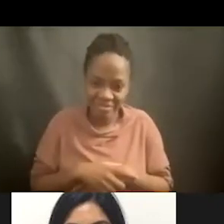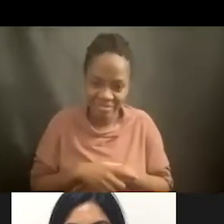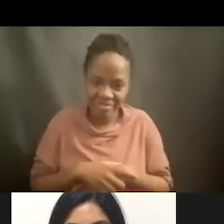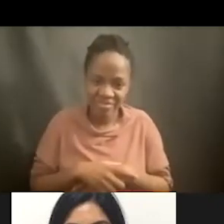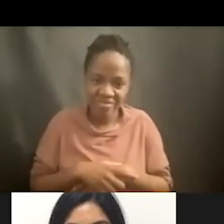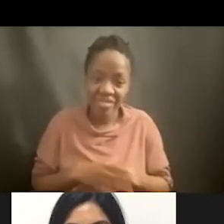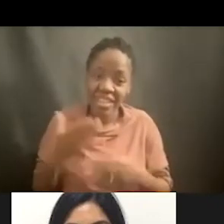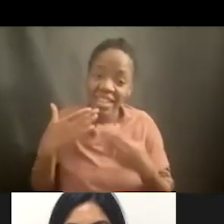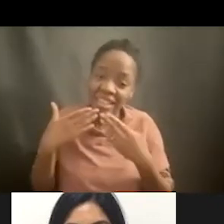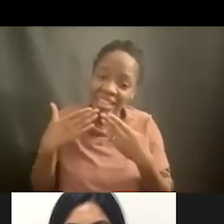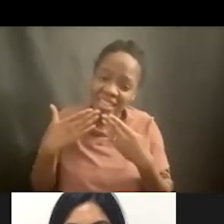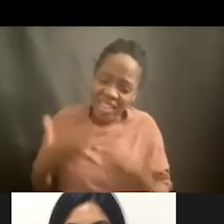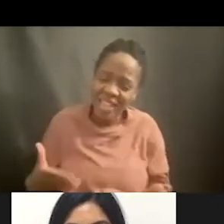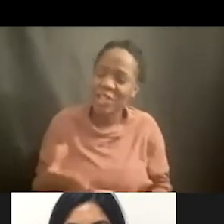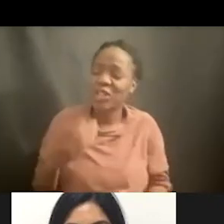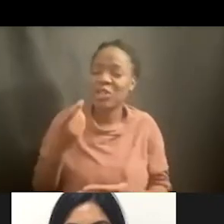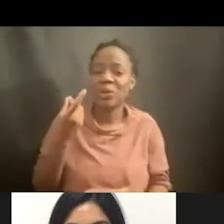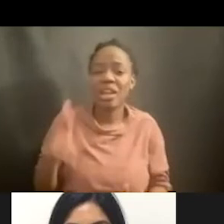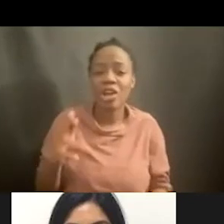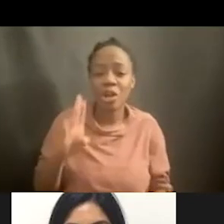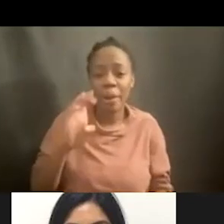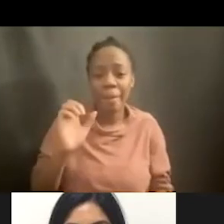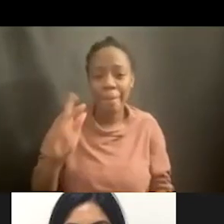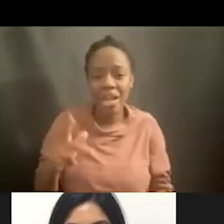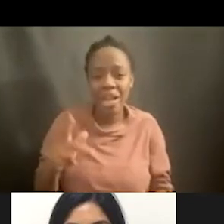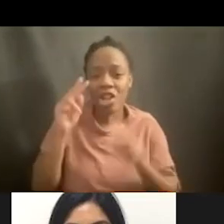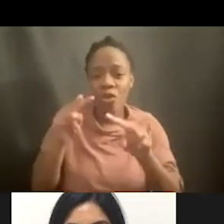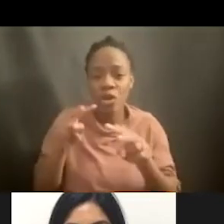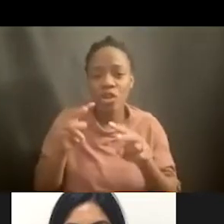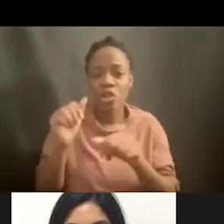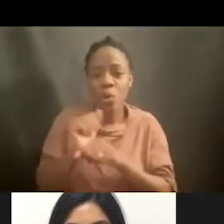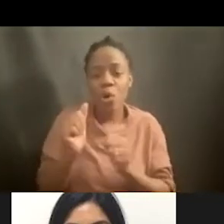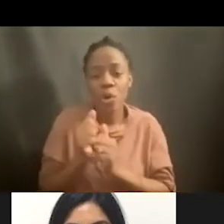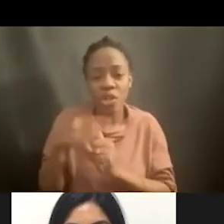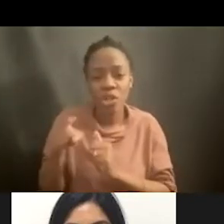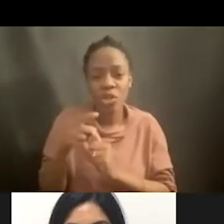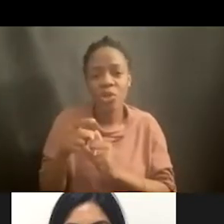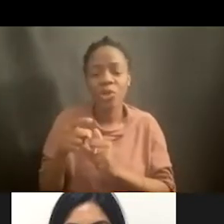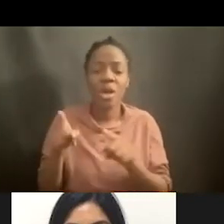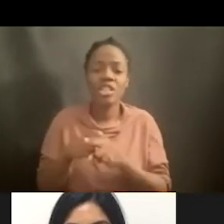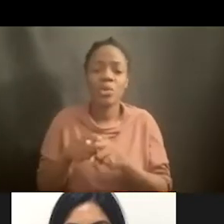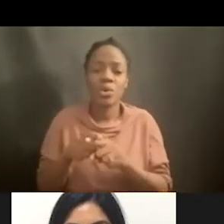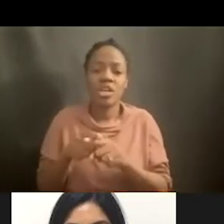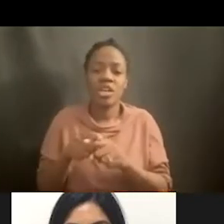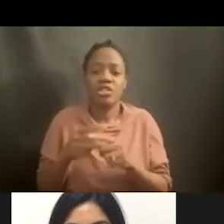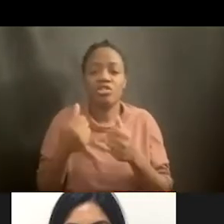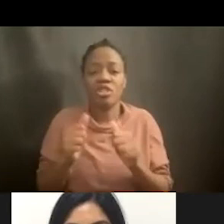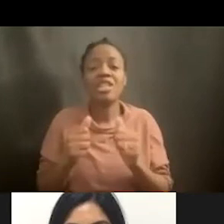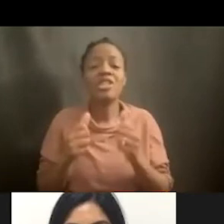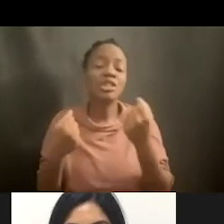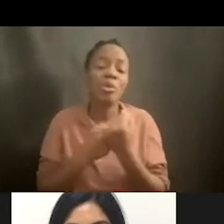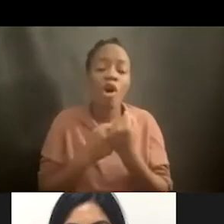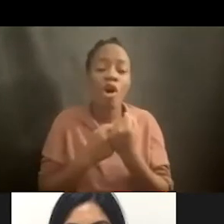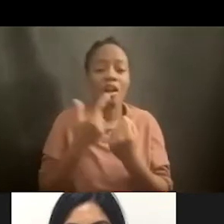Thank you, Dr. Beck, for joining us today. We look forward to working with you as we define how to continue best supporting our Latinx,